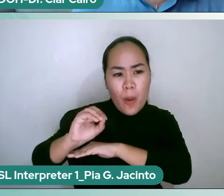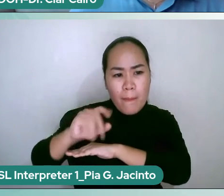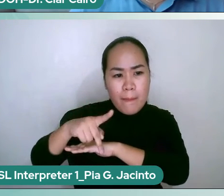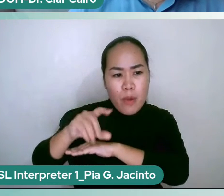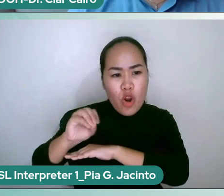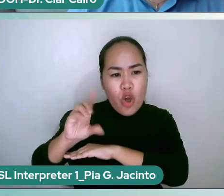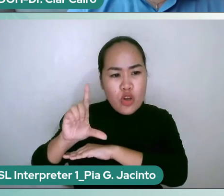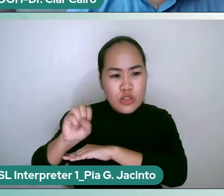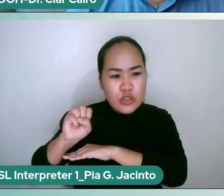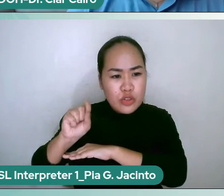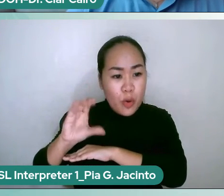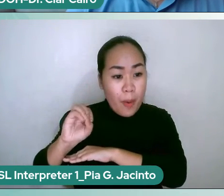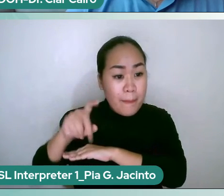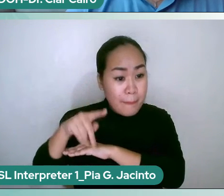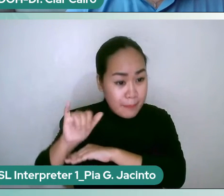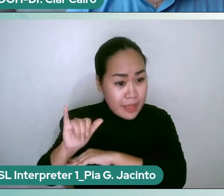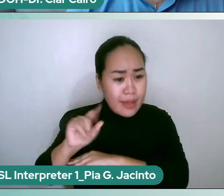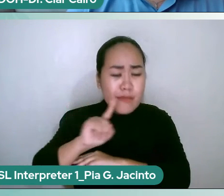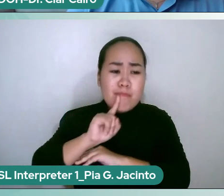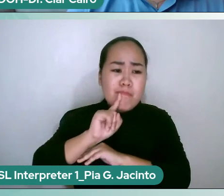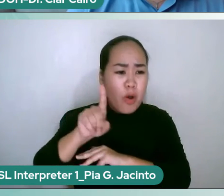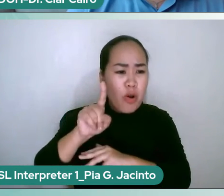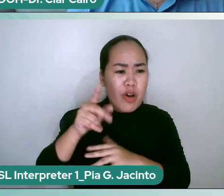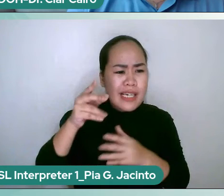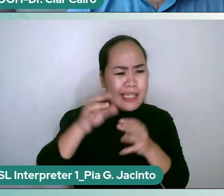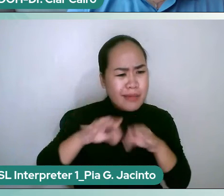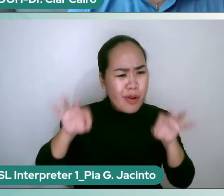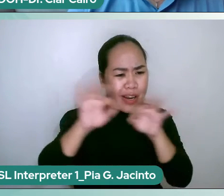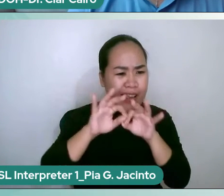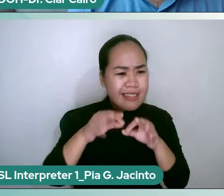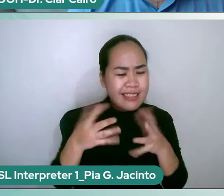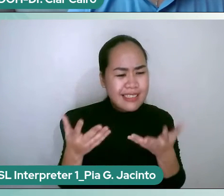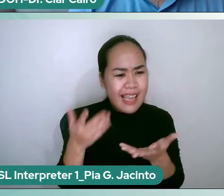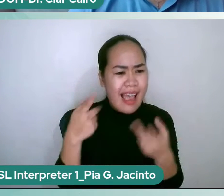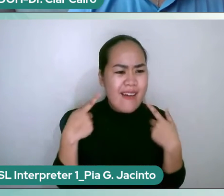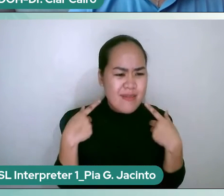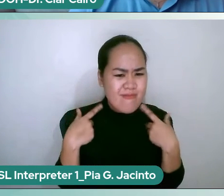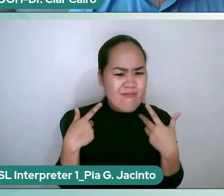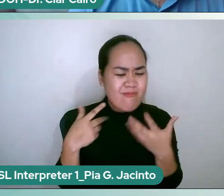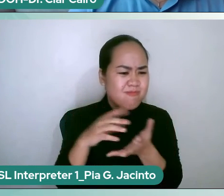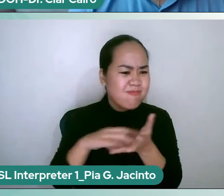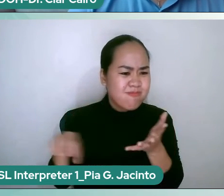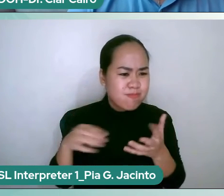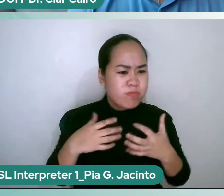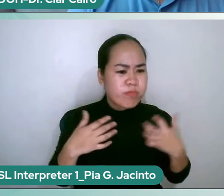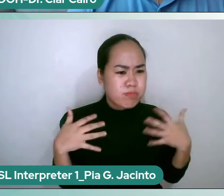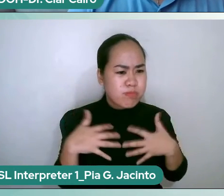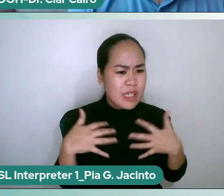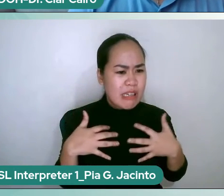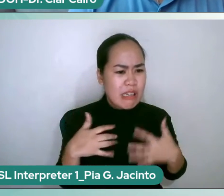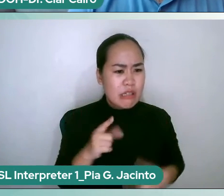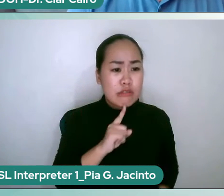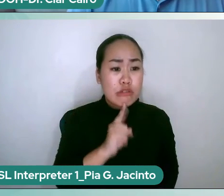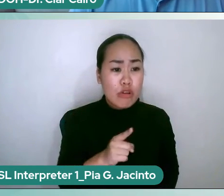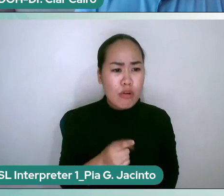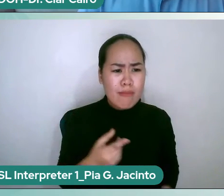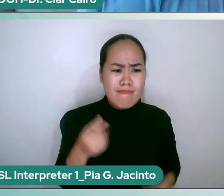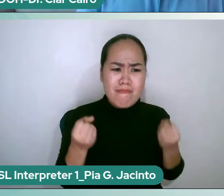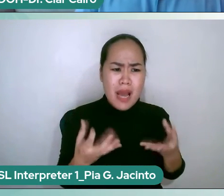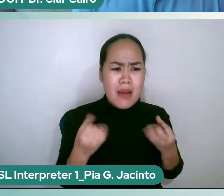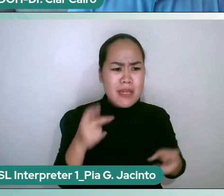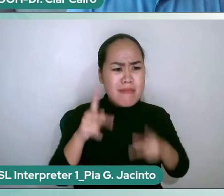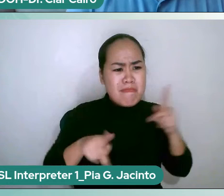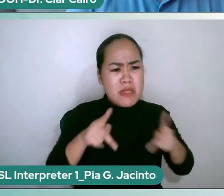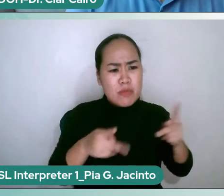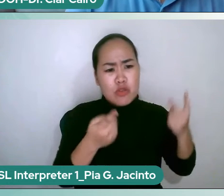The whole idea is to remove fear. I think many people are frightened to go to hospitals, and